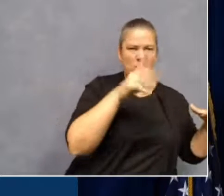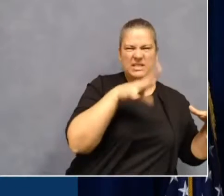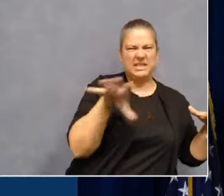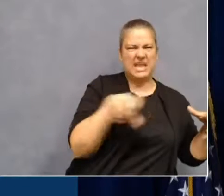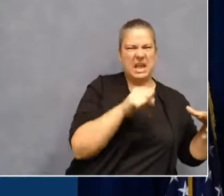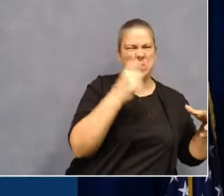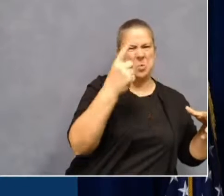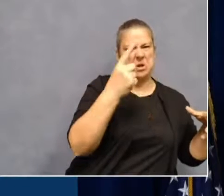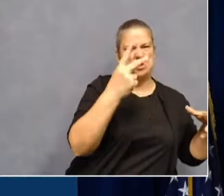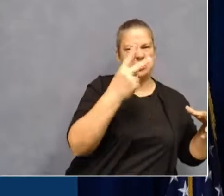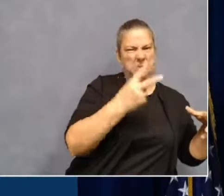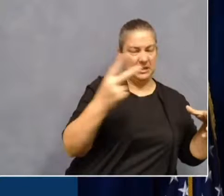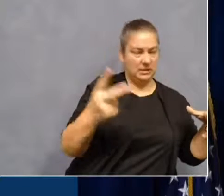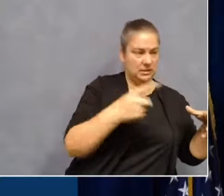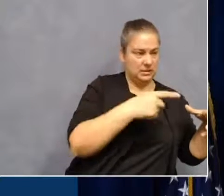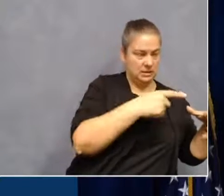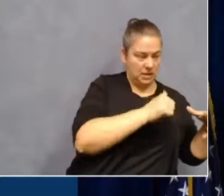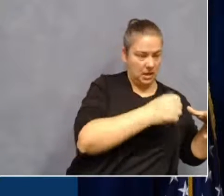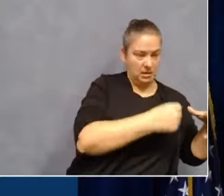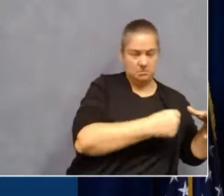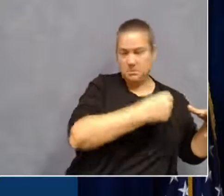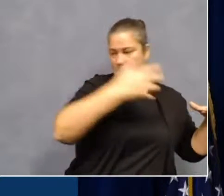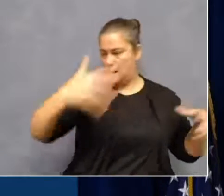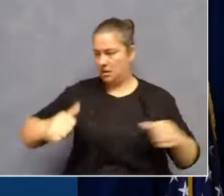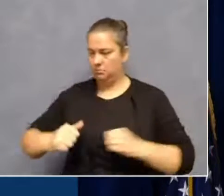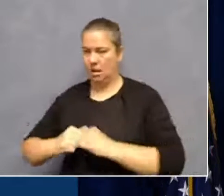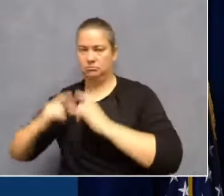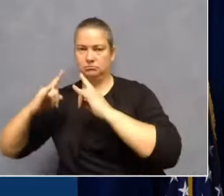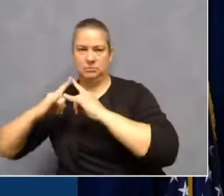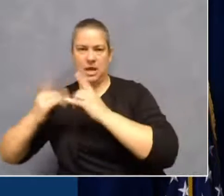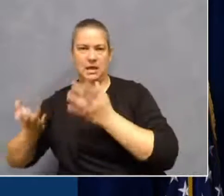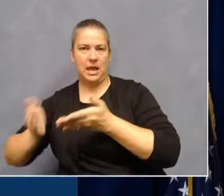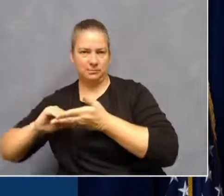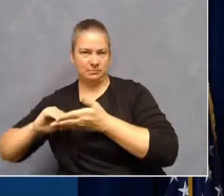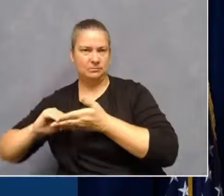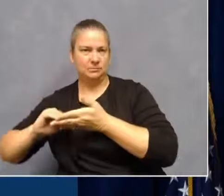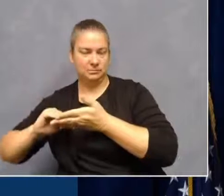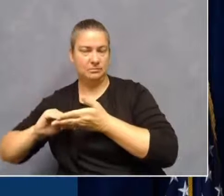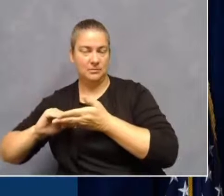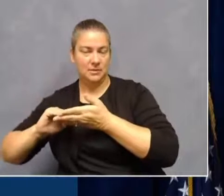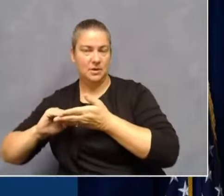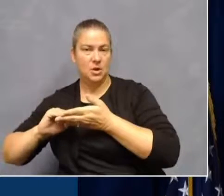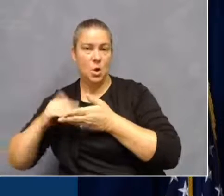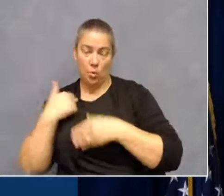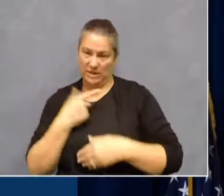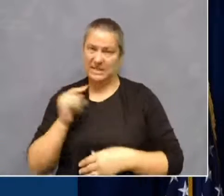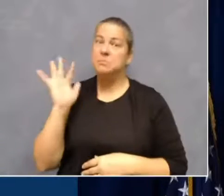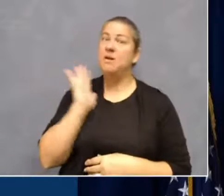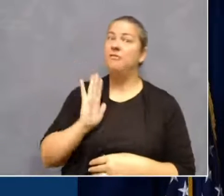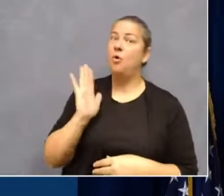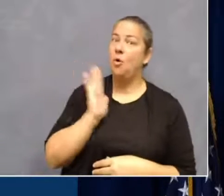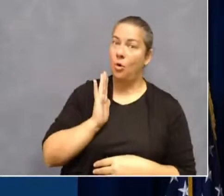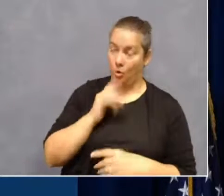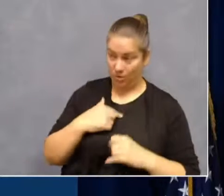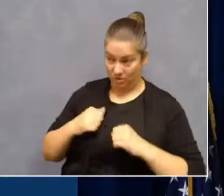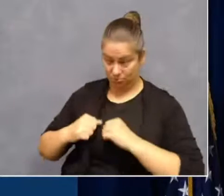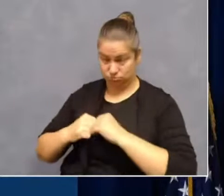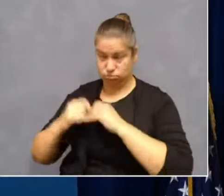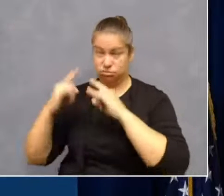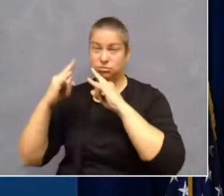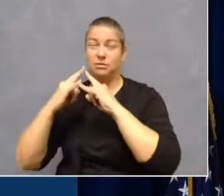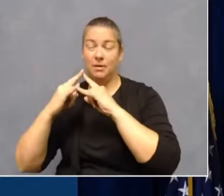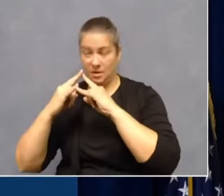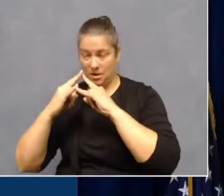willing to help us do it again. We believe we can do it on very short notice. And unlike some other situations, we